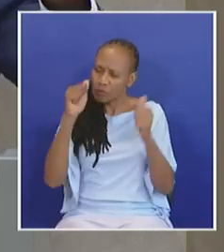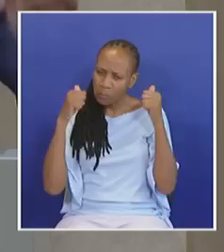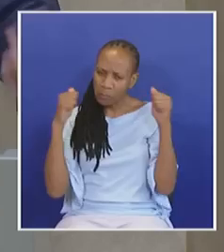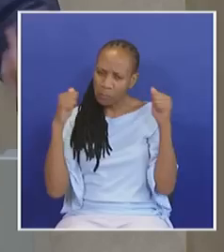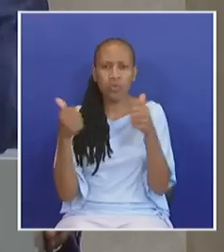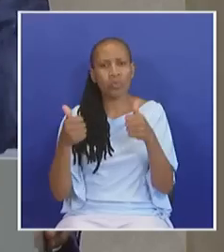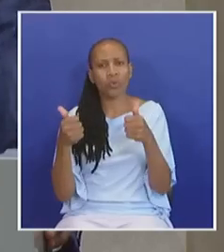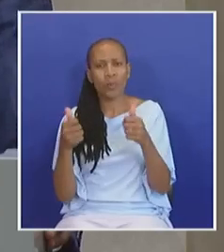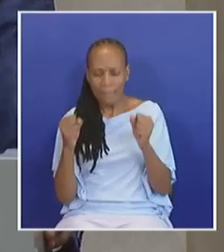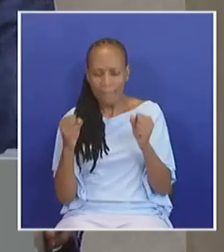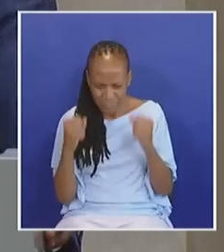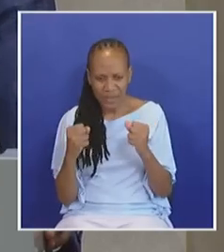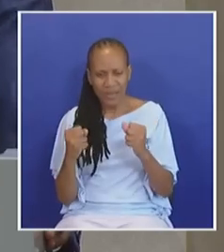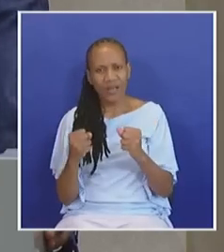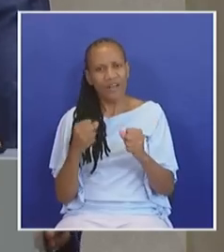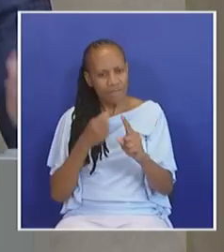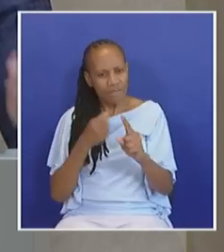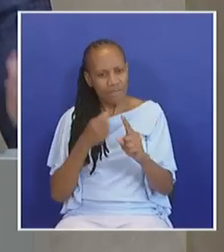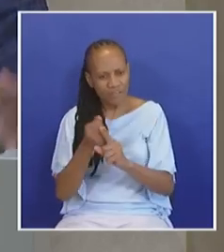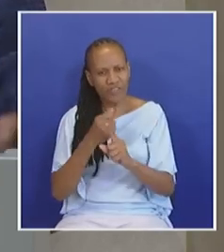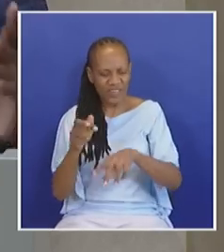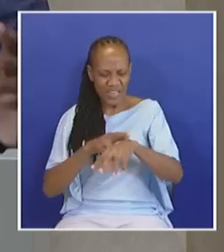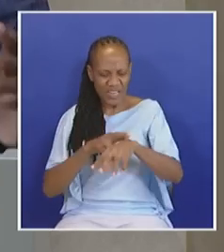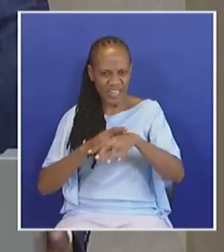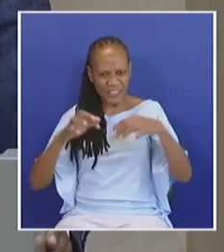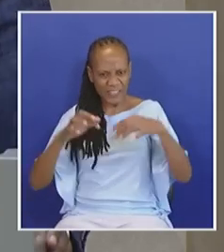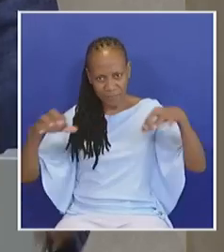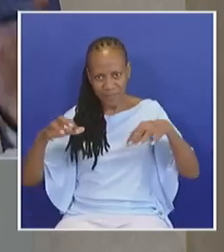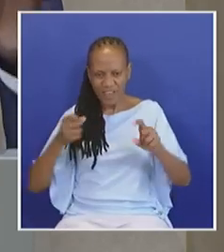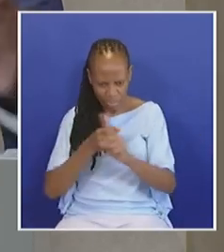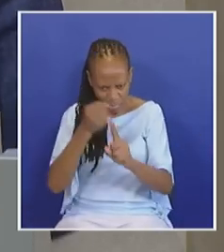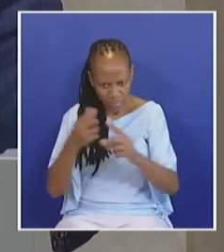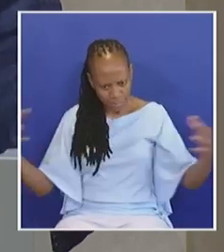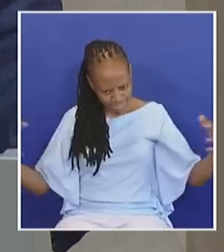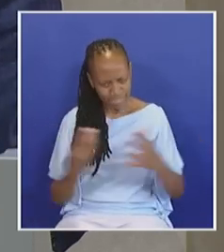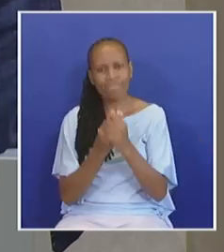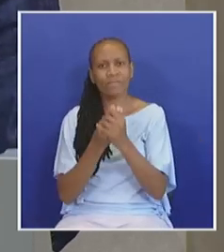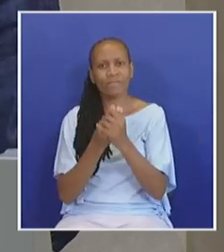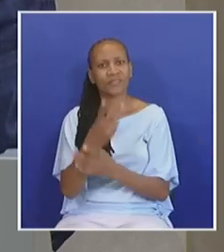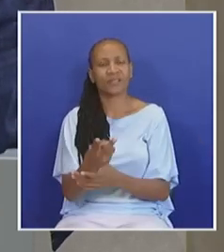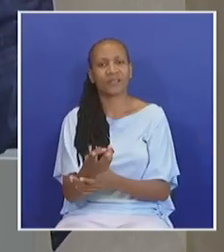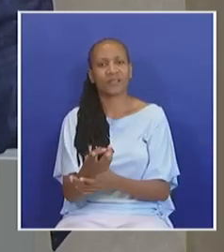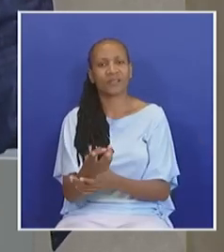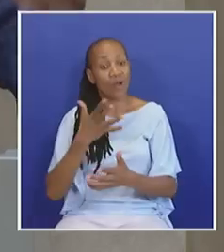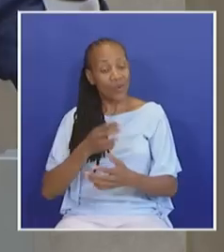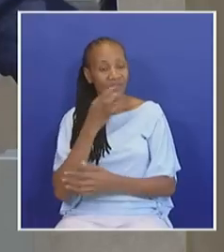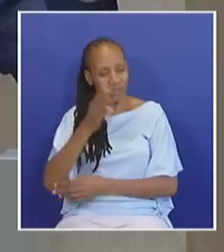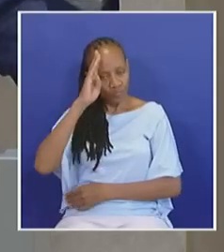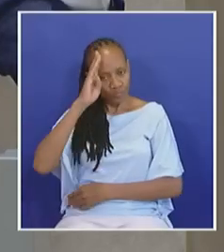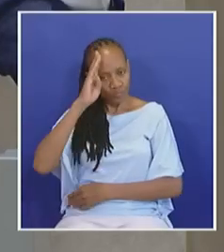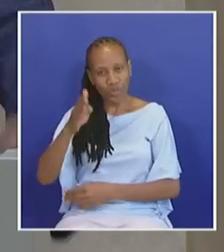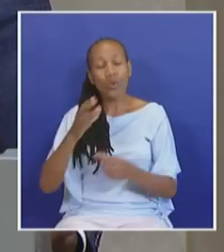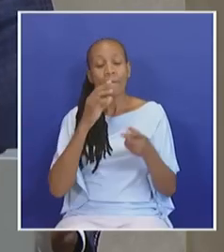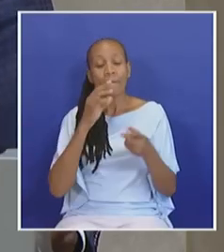standing firm across the caliber in condemning racism and all its forms. Allow me to further attest to it by saluting